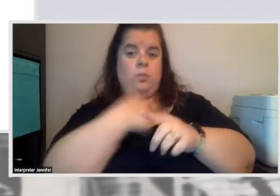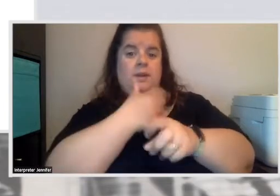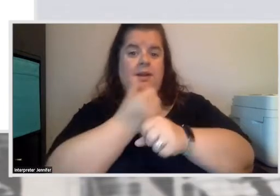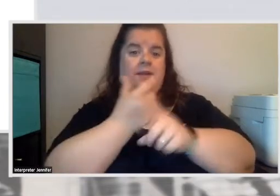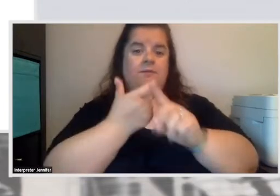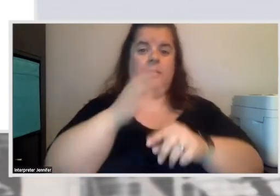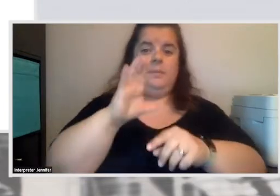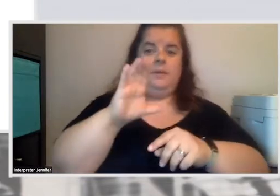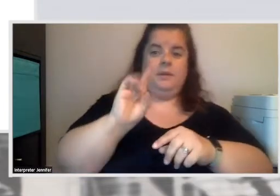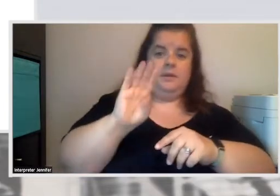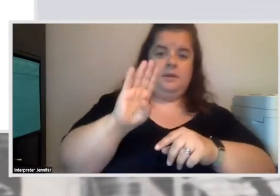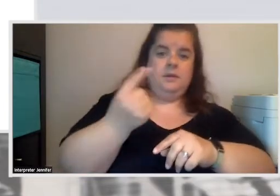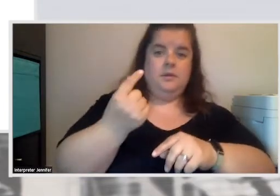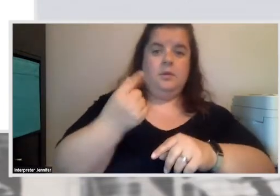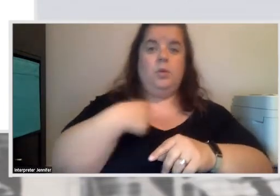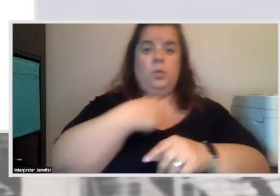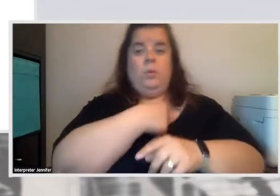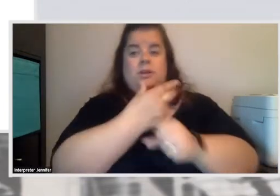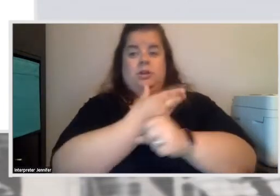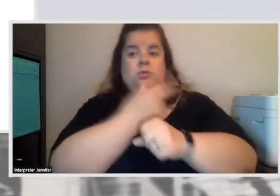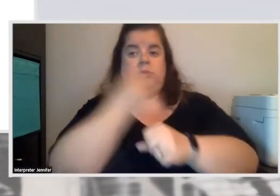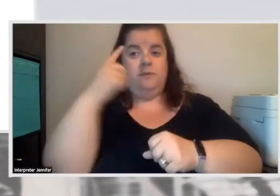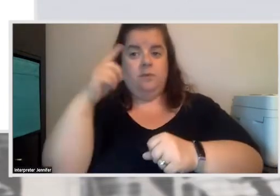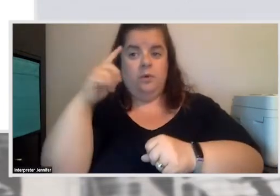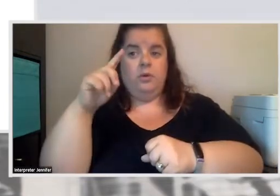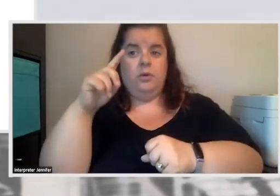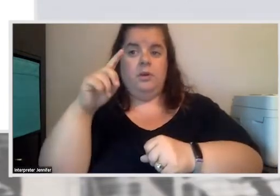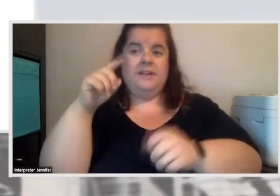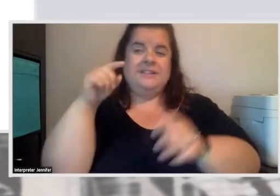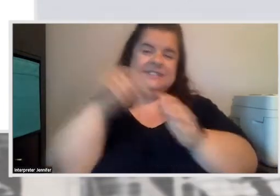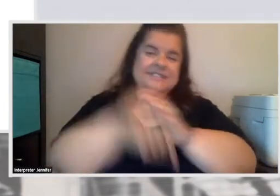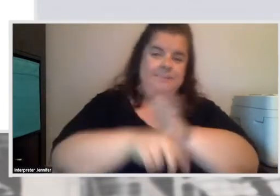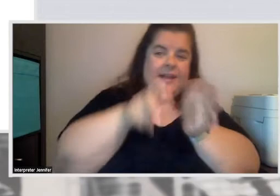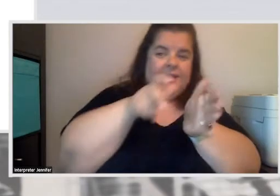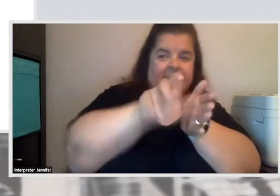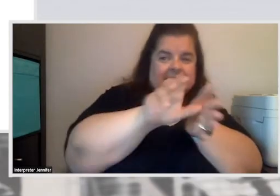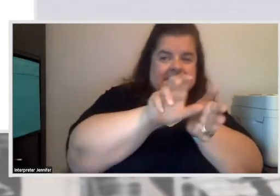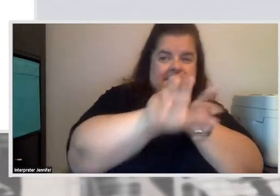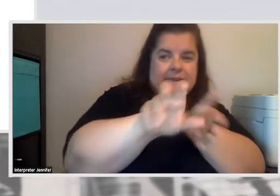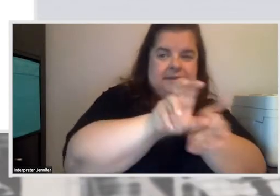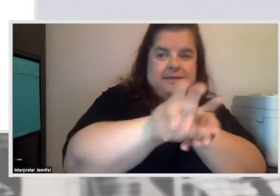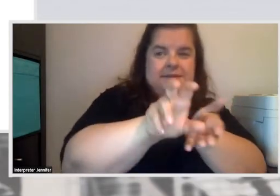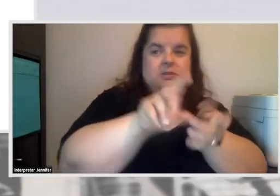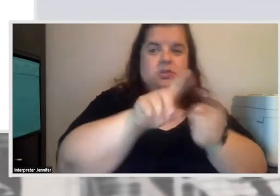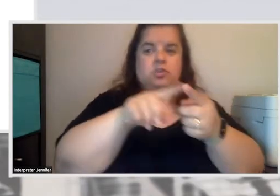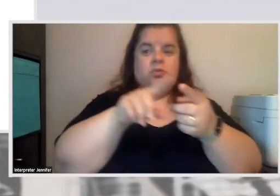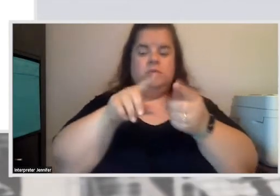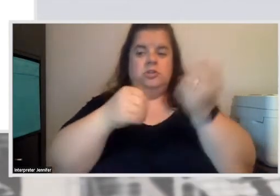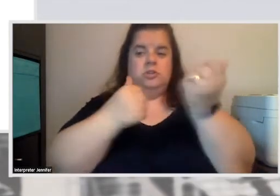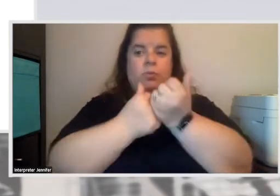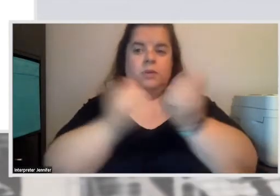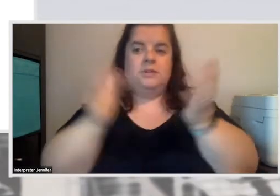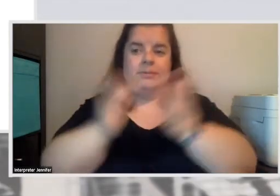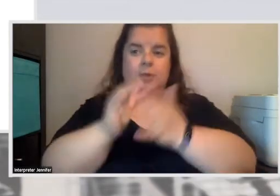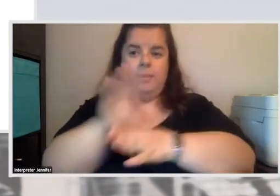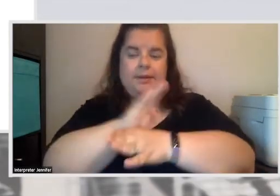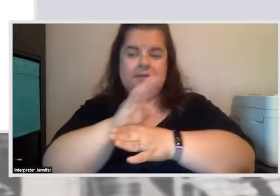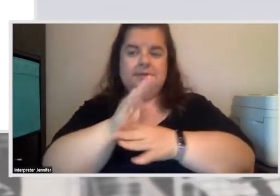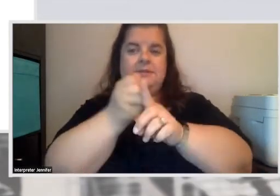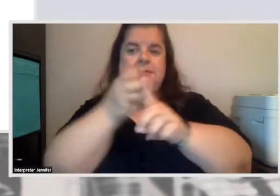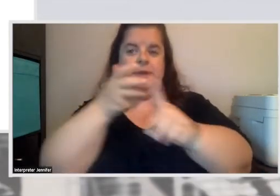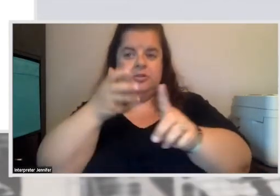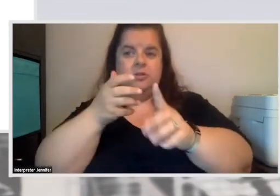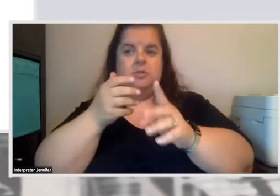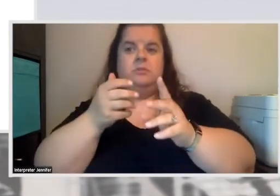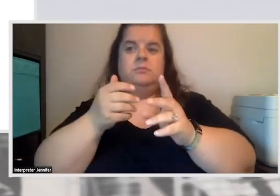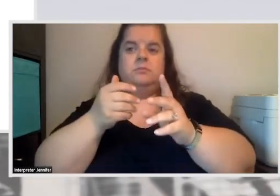from the city of Pittsburgh, we use to make our deepest investments in, again, supporting small business startup expansion and investments in